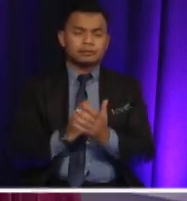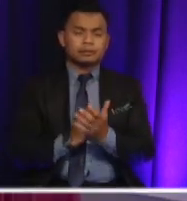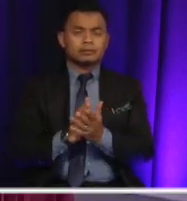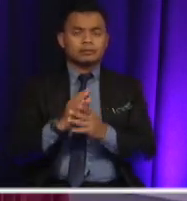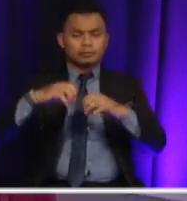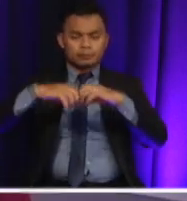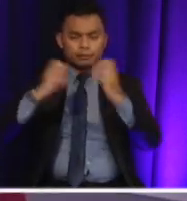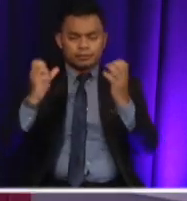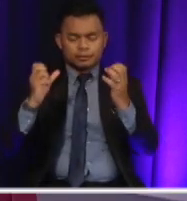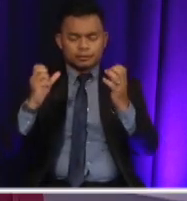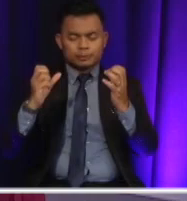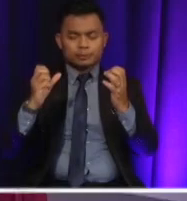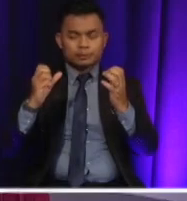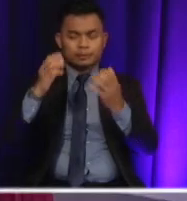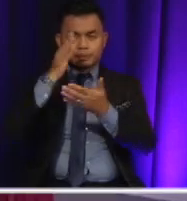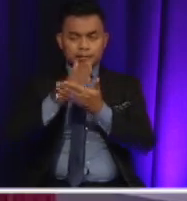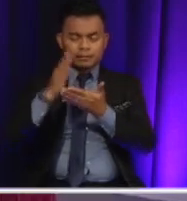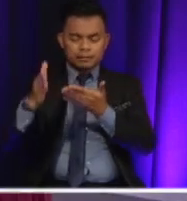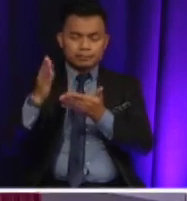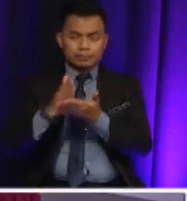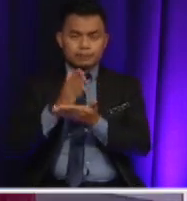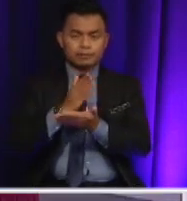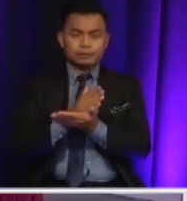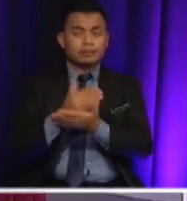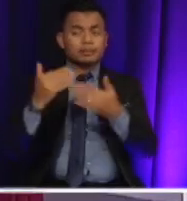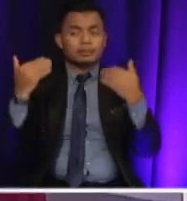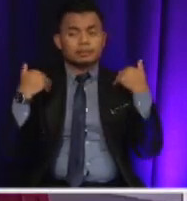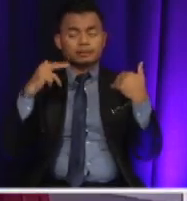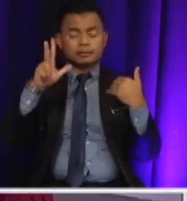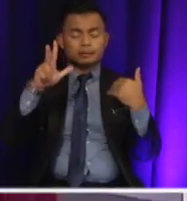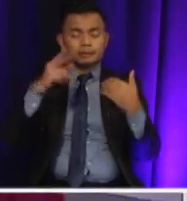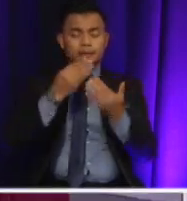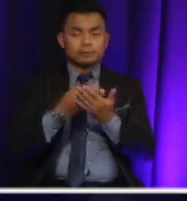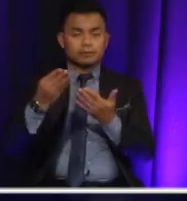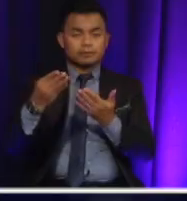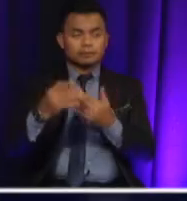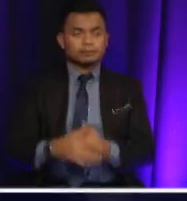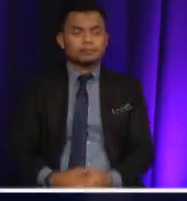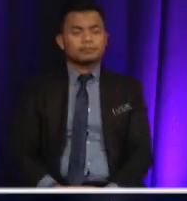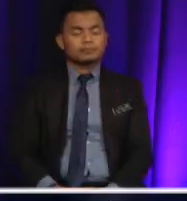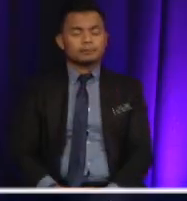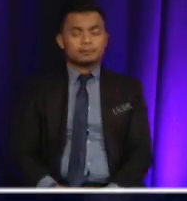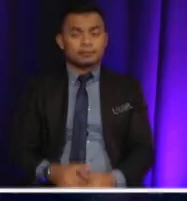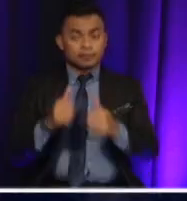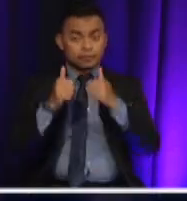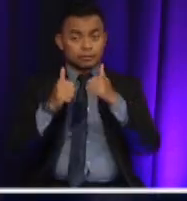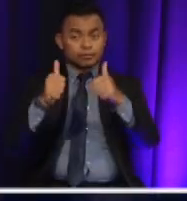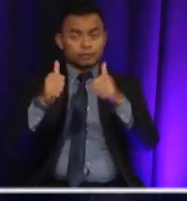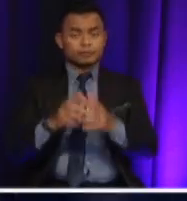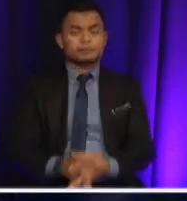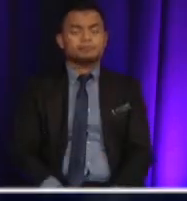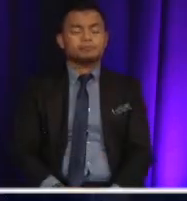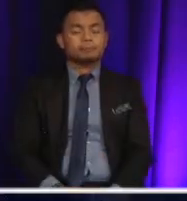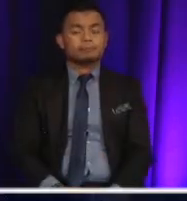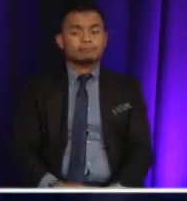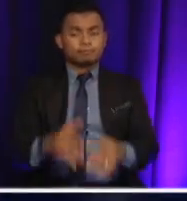severed. Severed means it's broken. All right. So there are 3 items mentioned. Well done. Doing really well, Tivia. Yay! So we can move